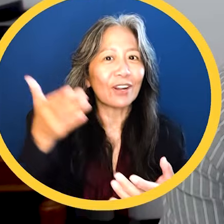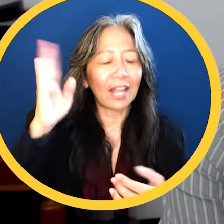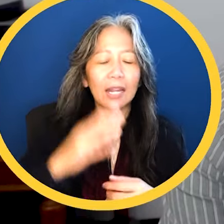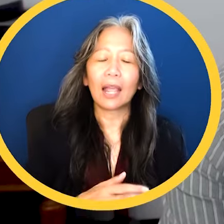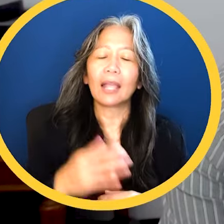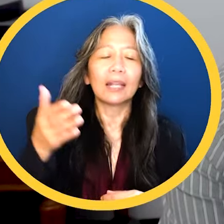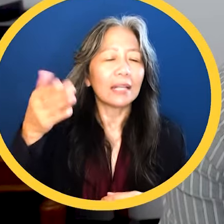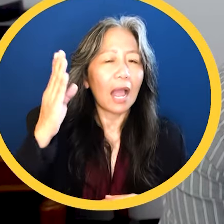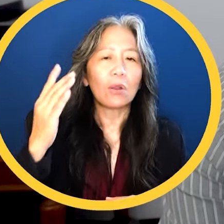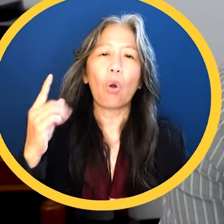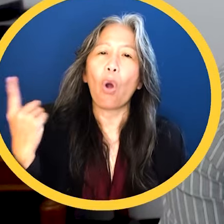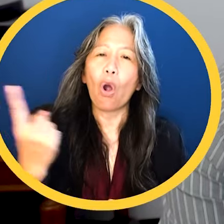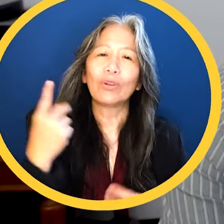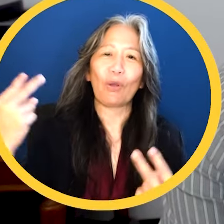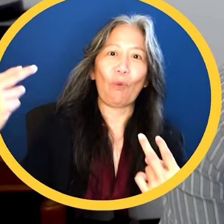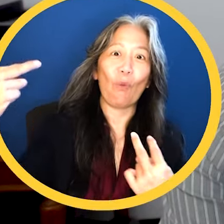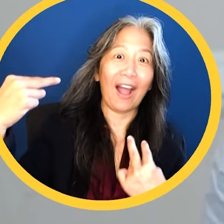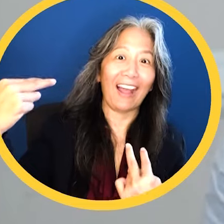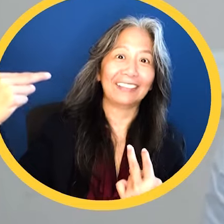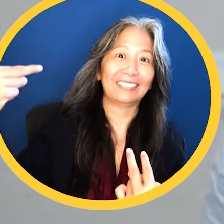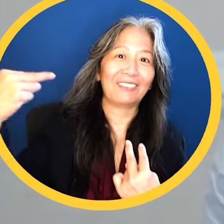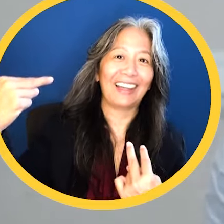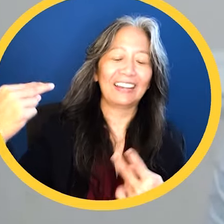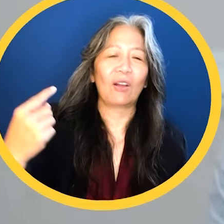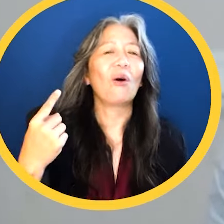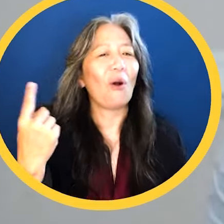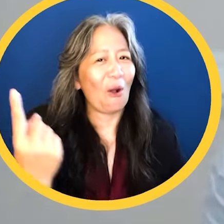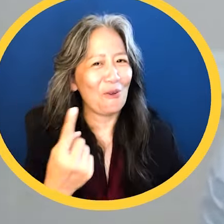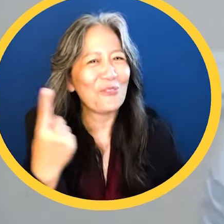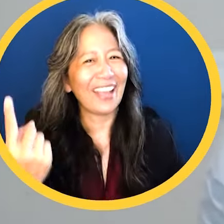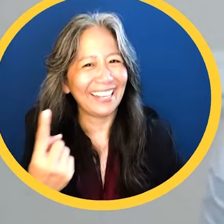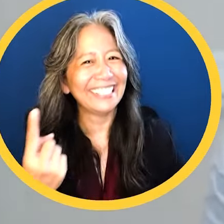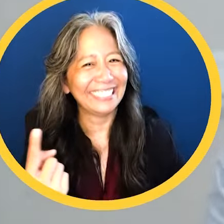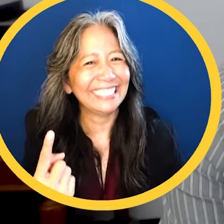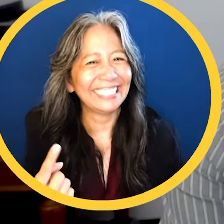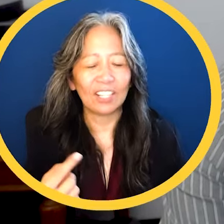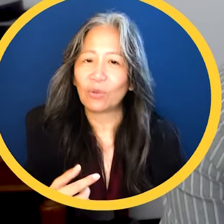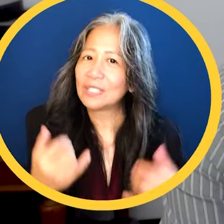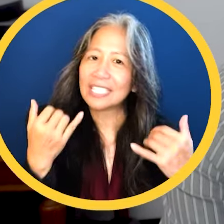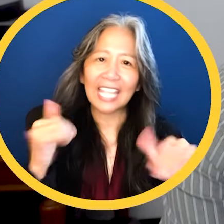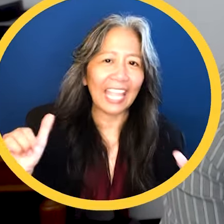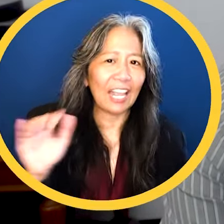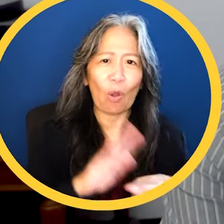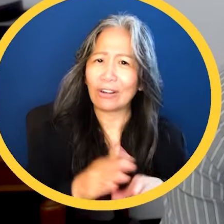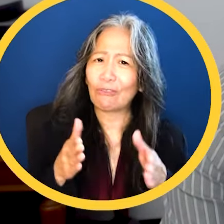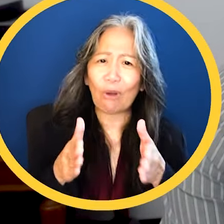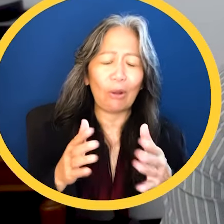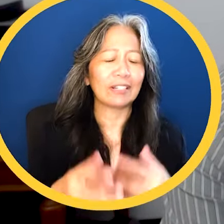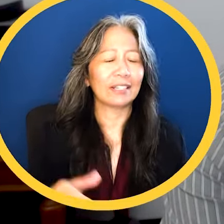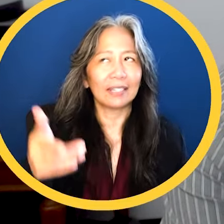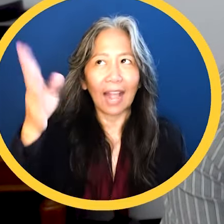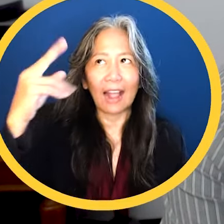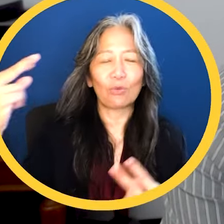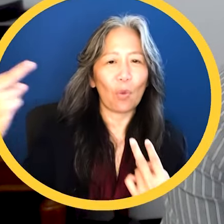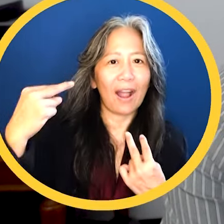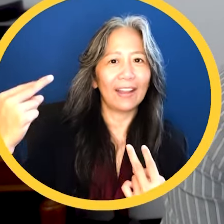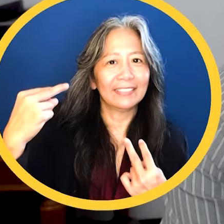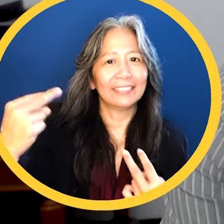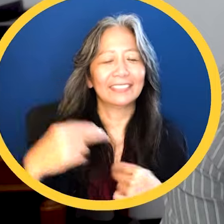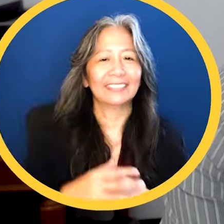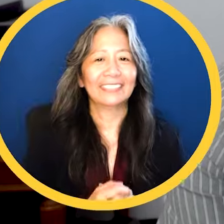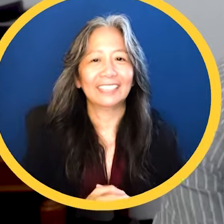God. I knew God was always watching us. Always. A 21-year-old, still, God is always